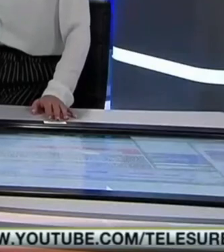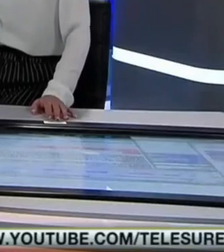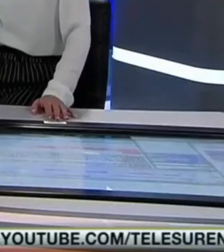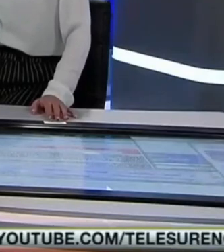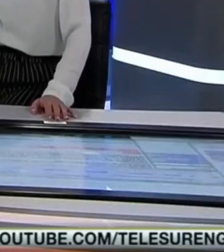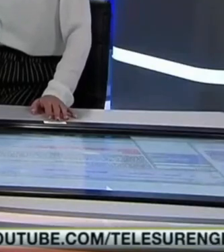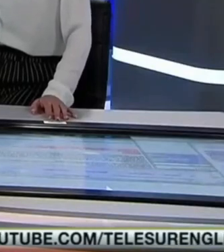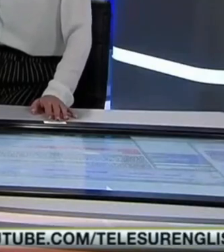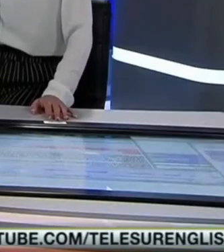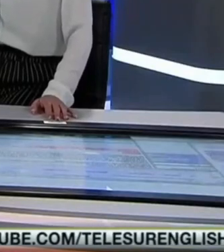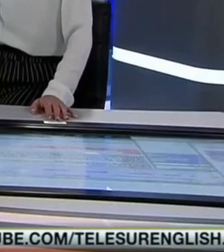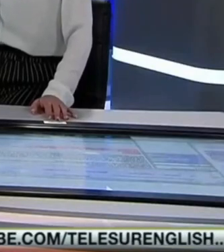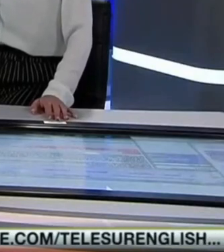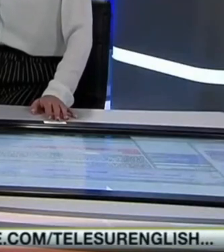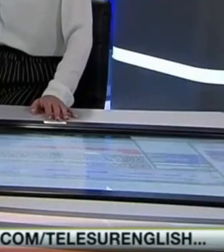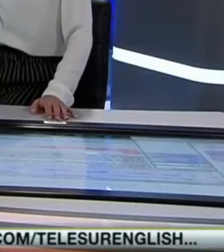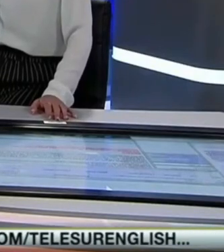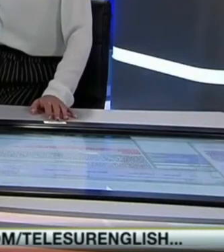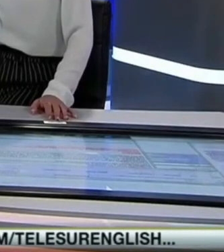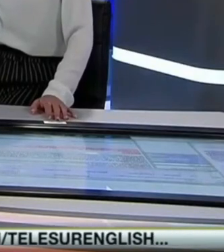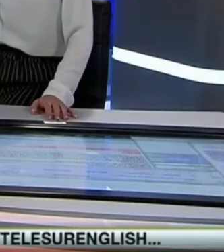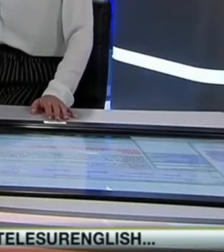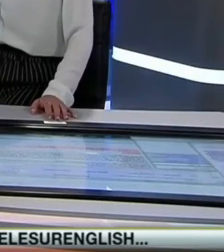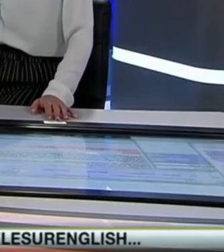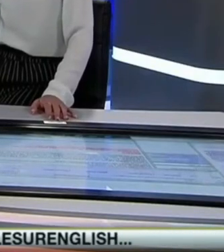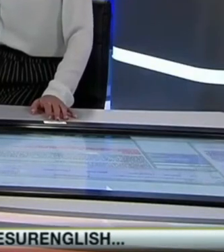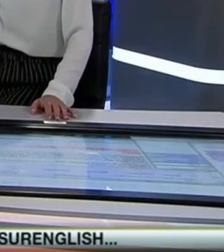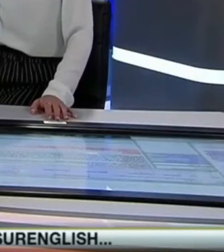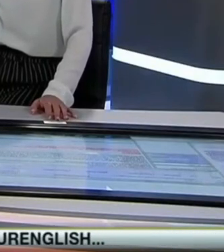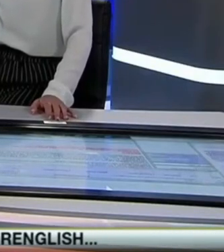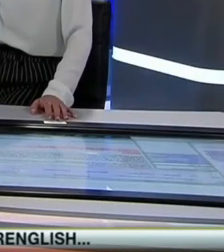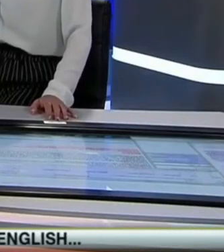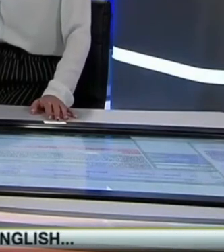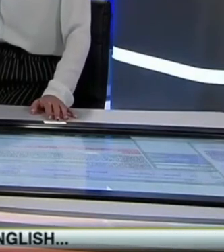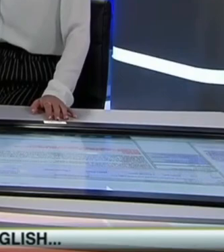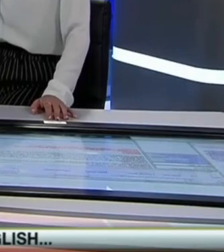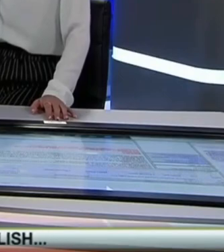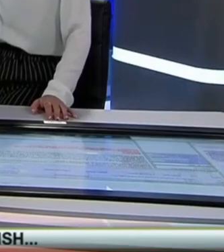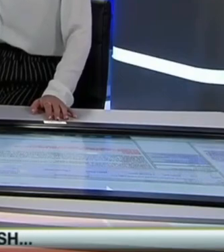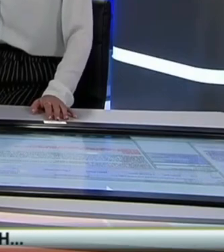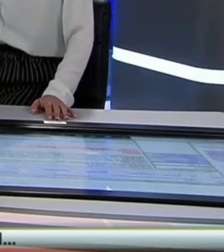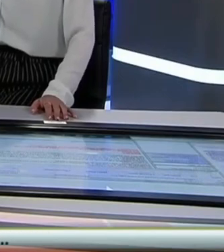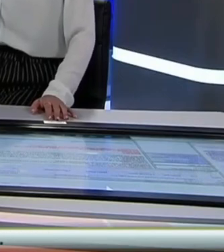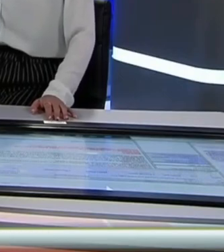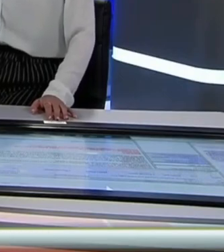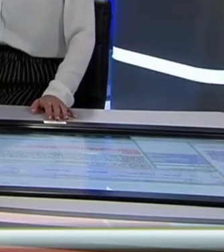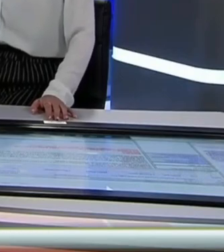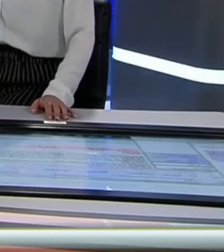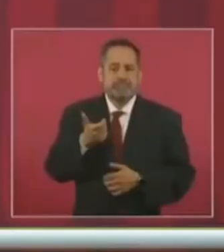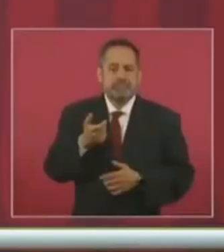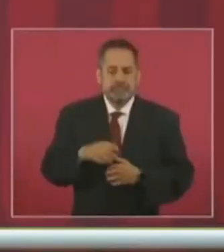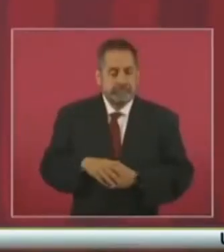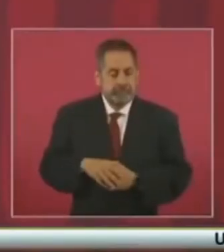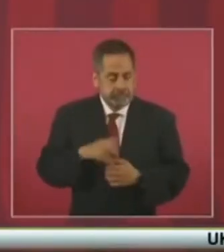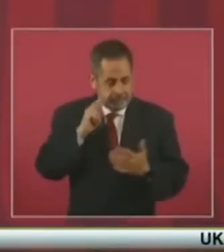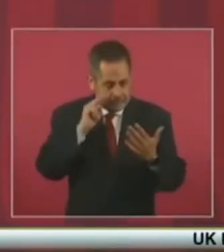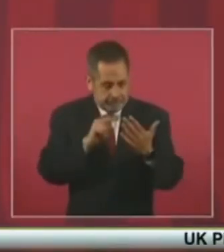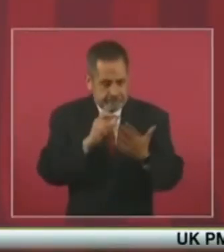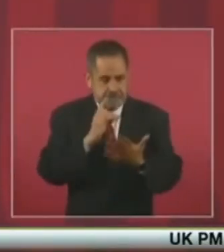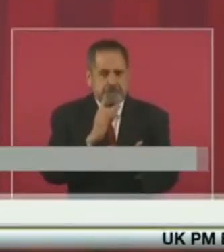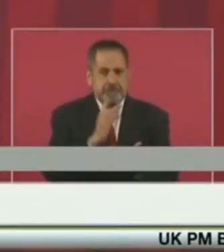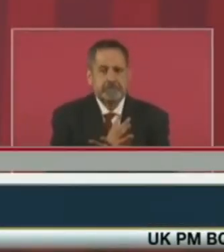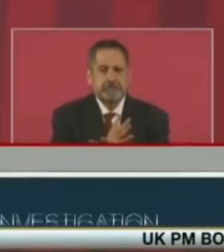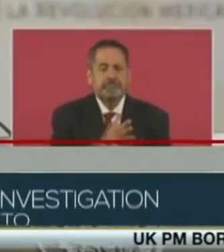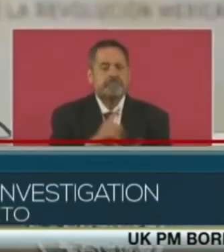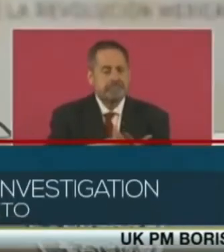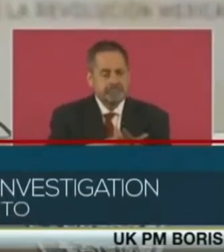In Mexico, the Attorney General's Office opened an investigation against former President Enrique Peña Nieto for several millionaire transactions. Pablo